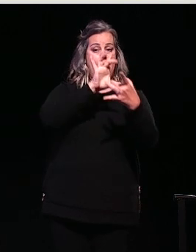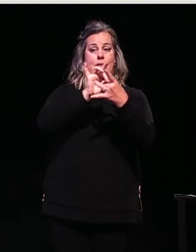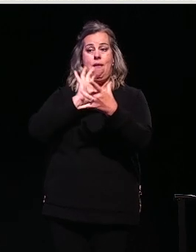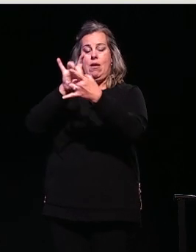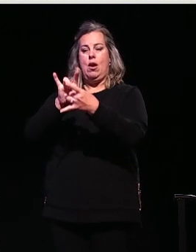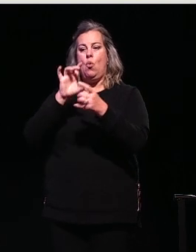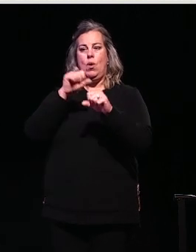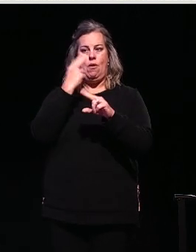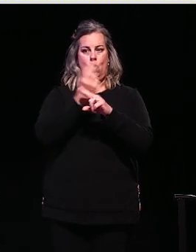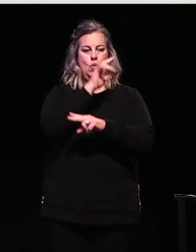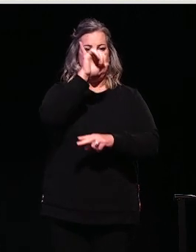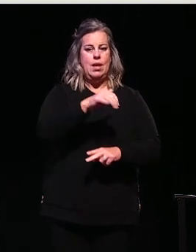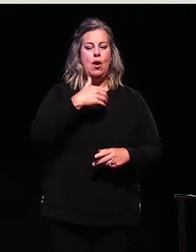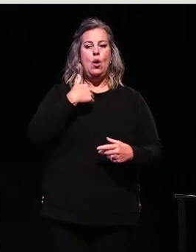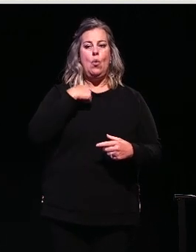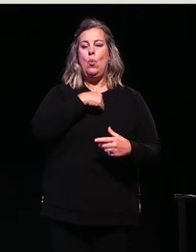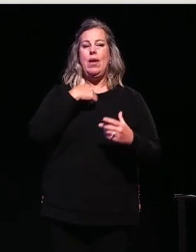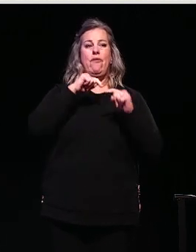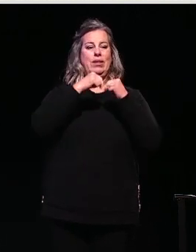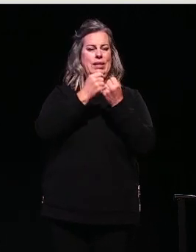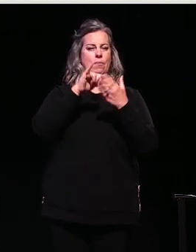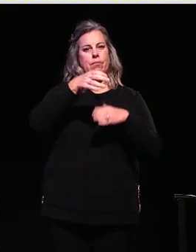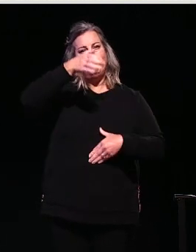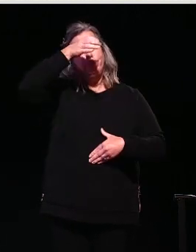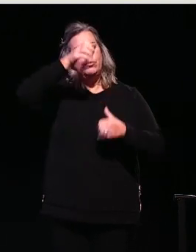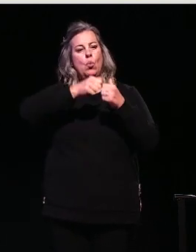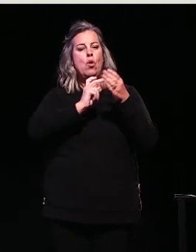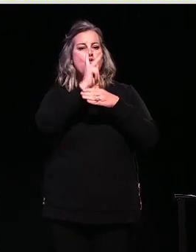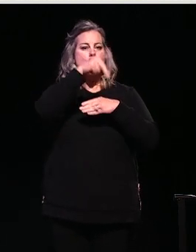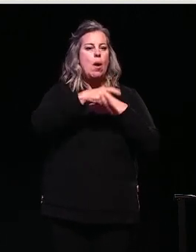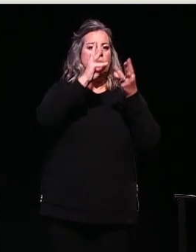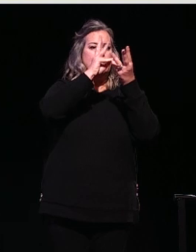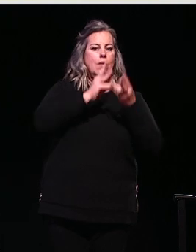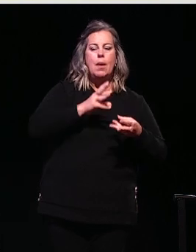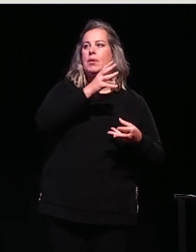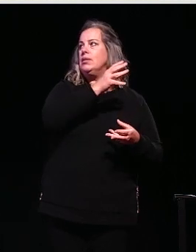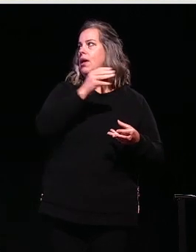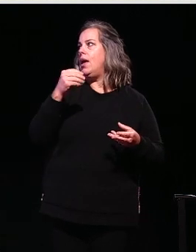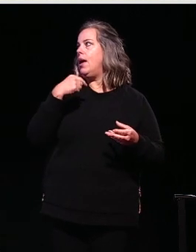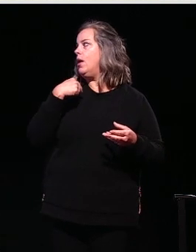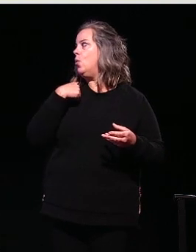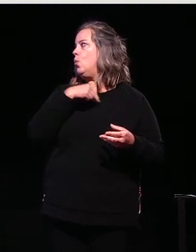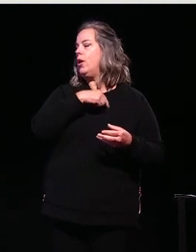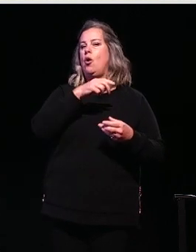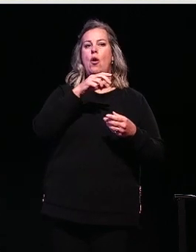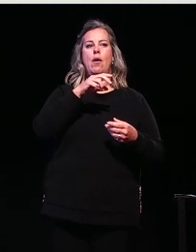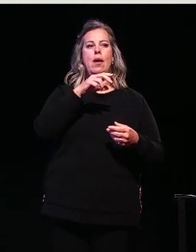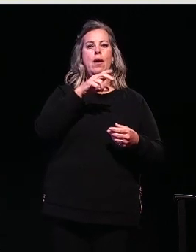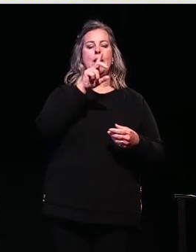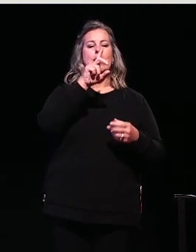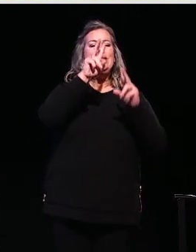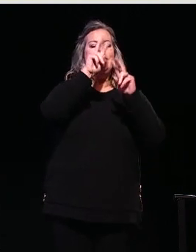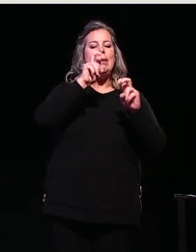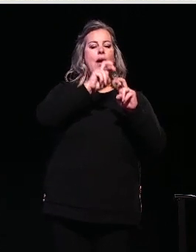experienced team in specialty crops and climate. It's been doing this for decades. And we're a hardware agnostic SaaS solution, and that's very important here. This